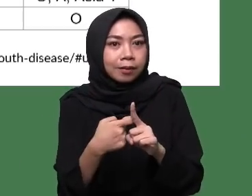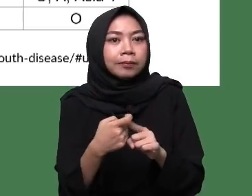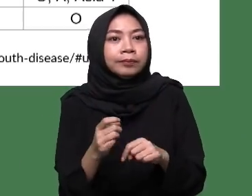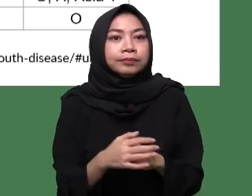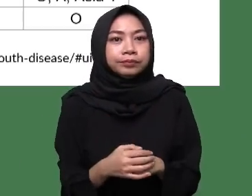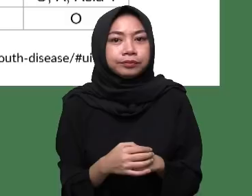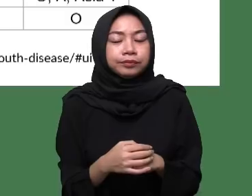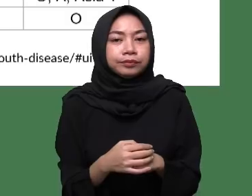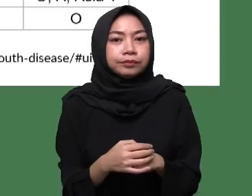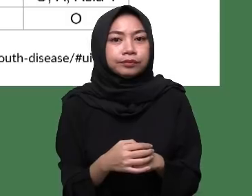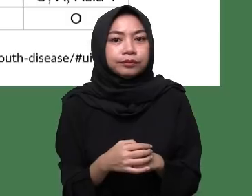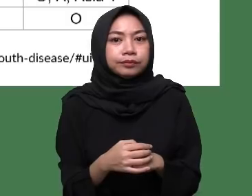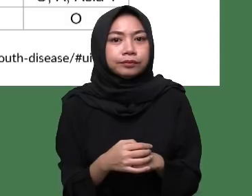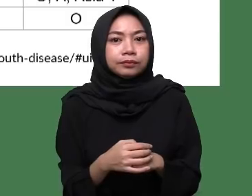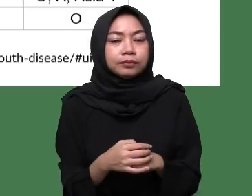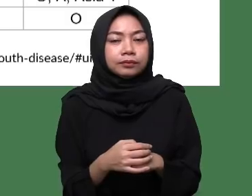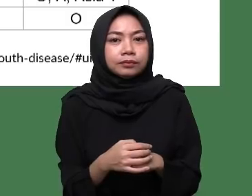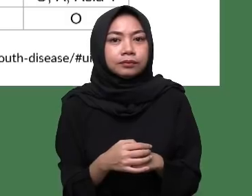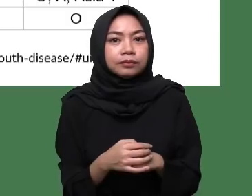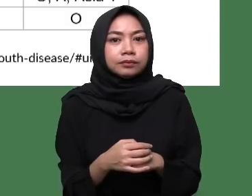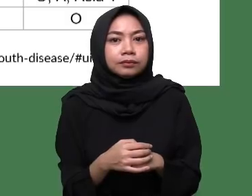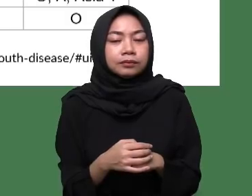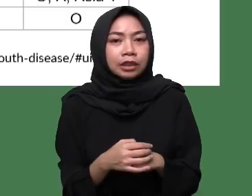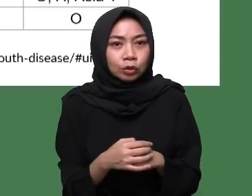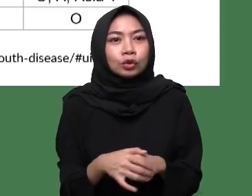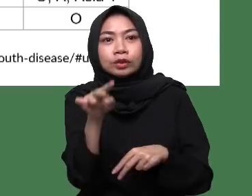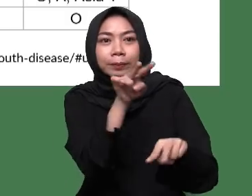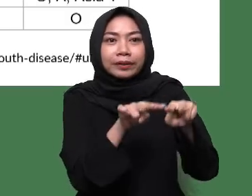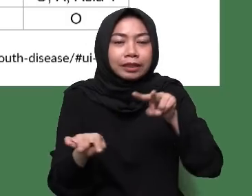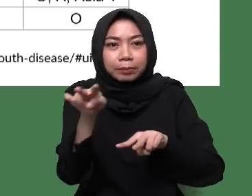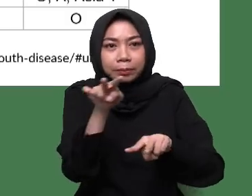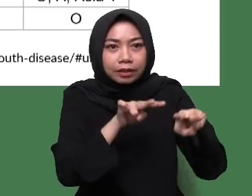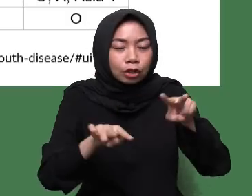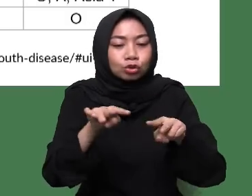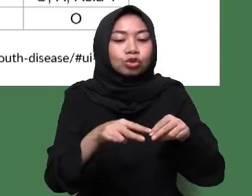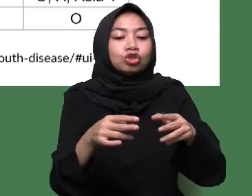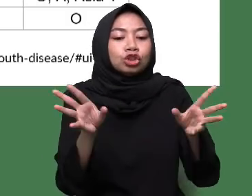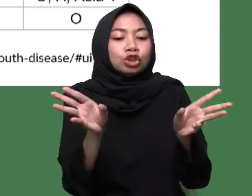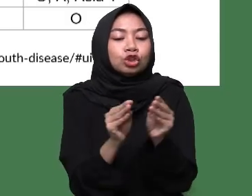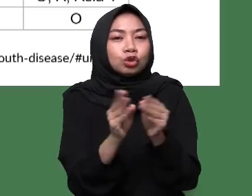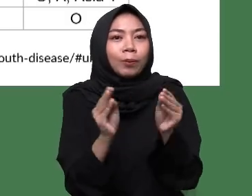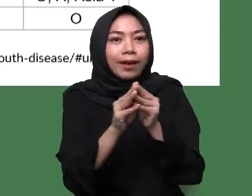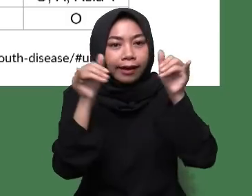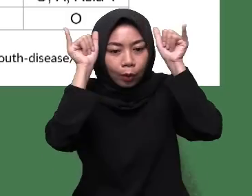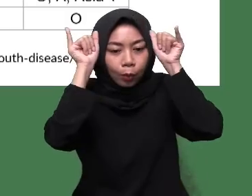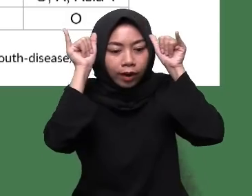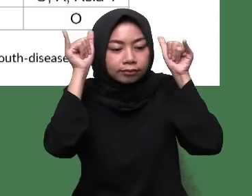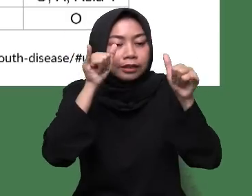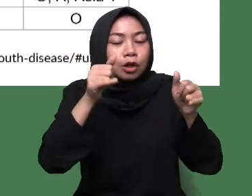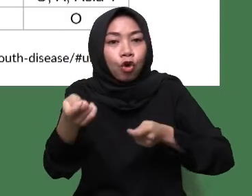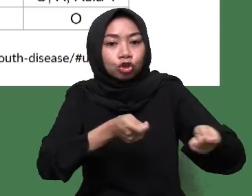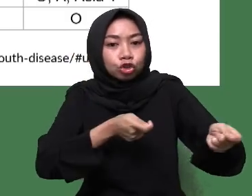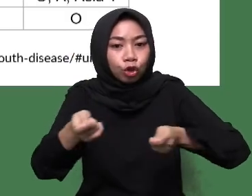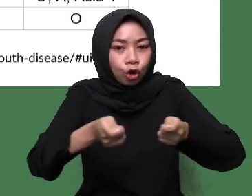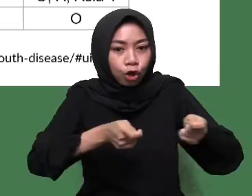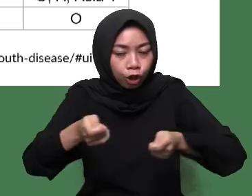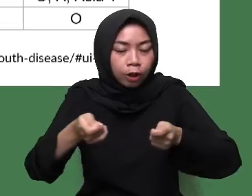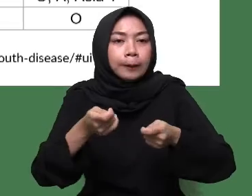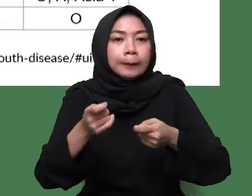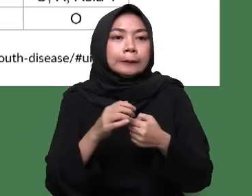animal, zero surveillance and monitoring of animal populations on a random basis, mass